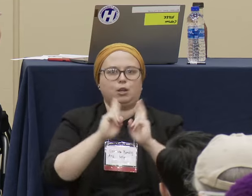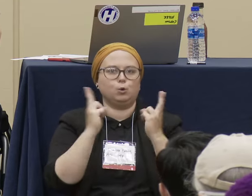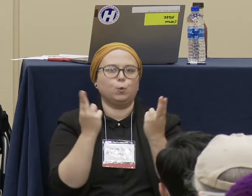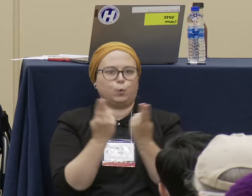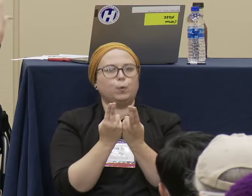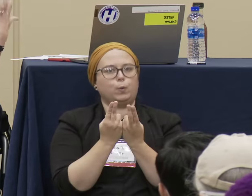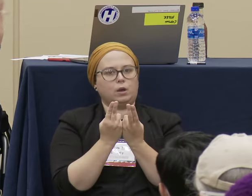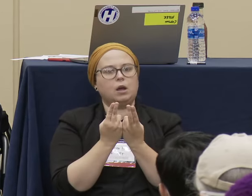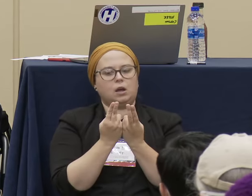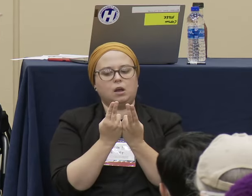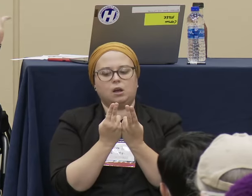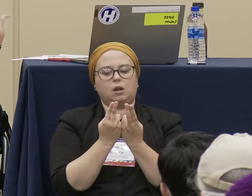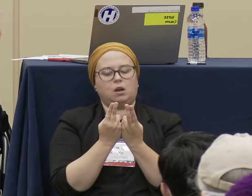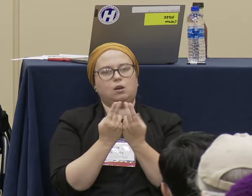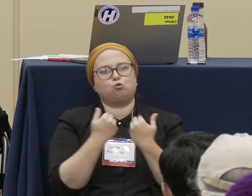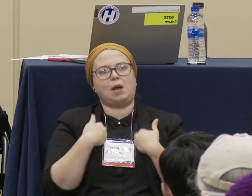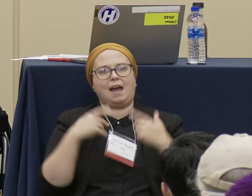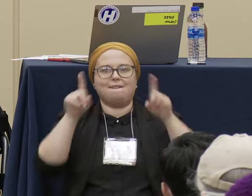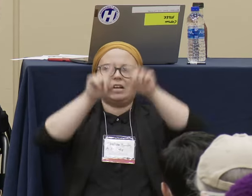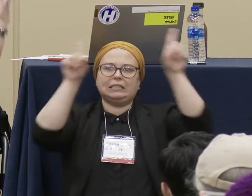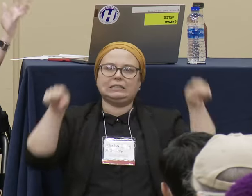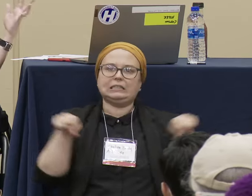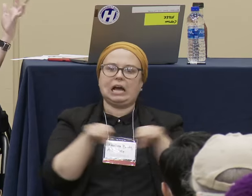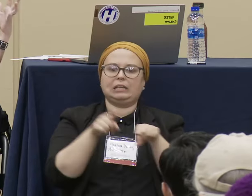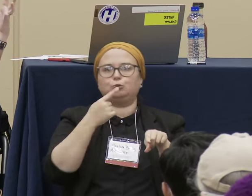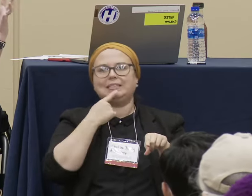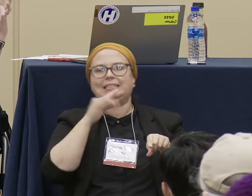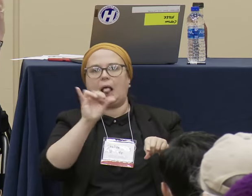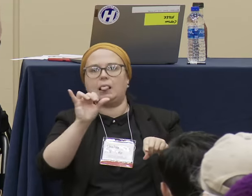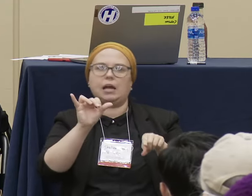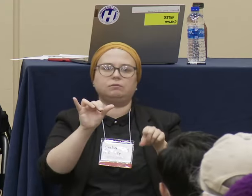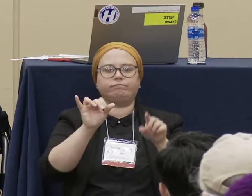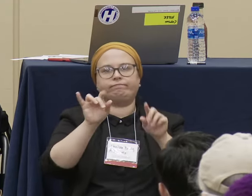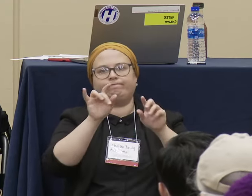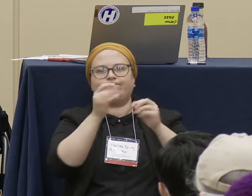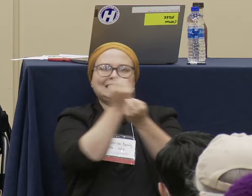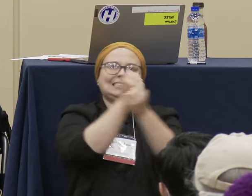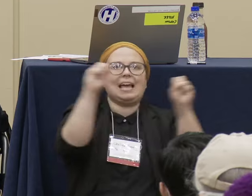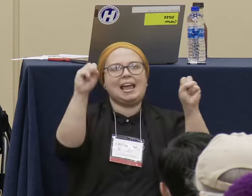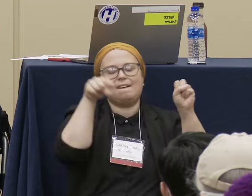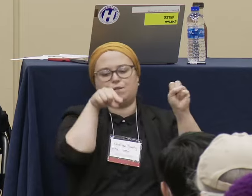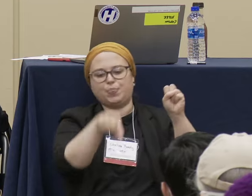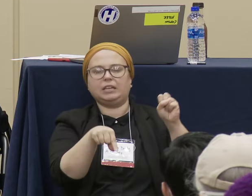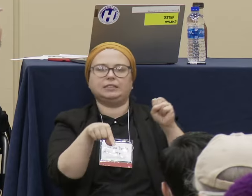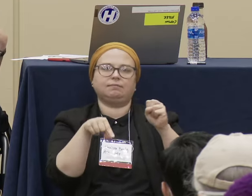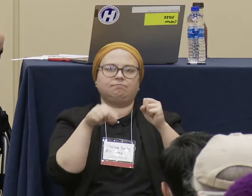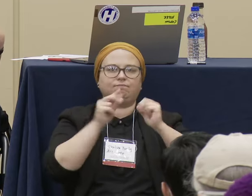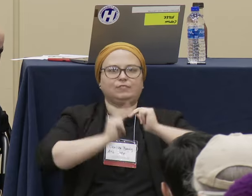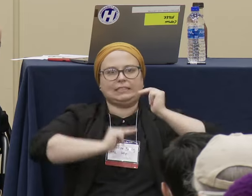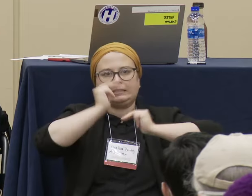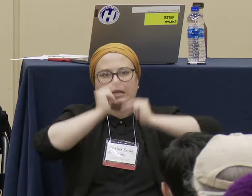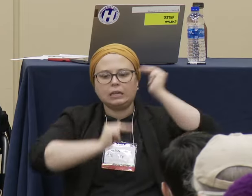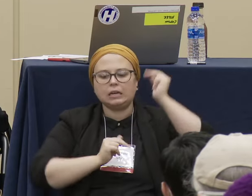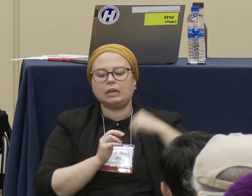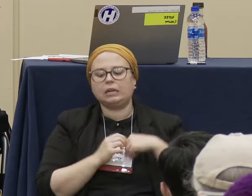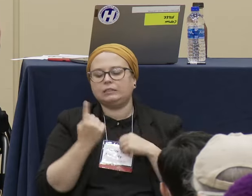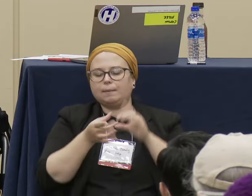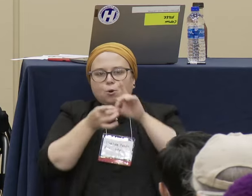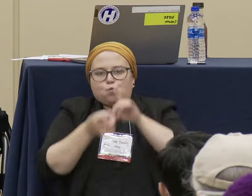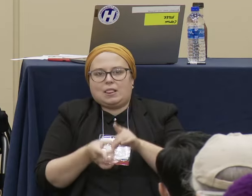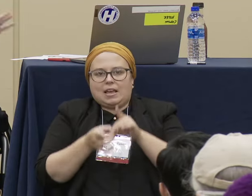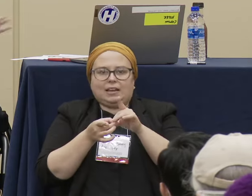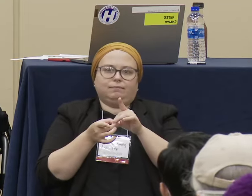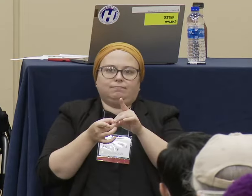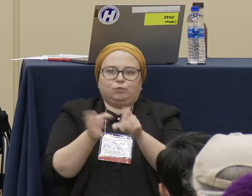are have signs that say something like "save blah blah blah facility," you know, something about jobs, something about